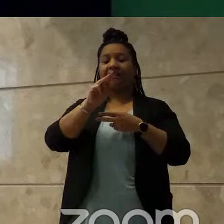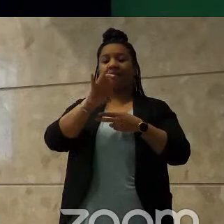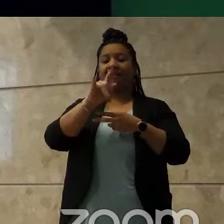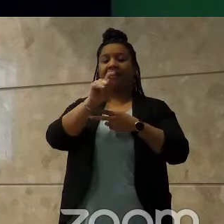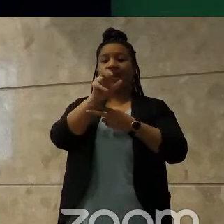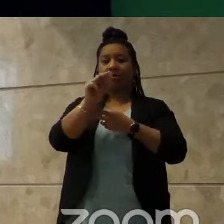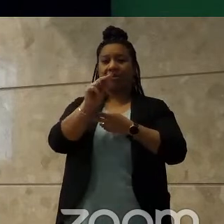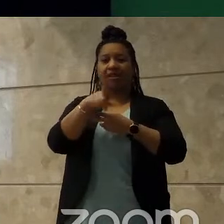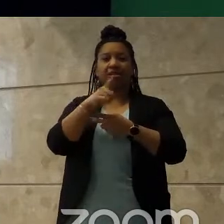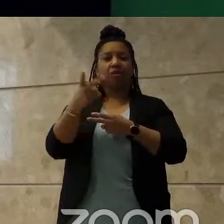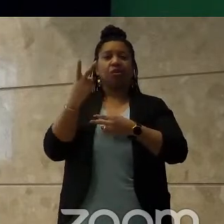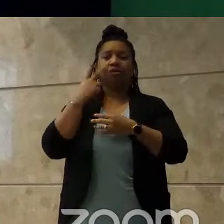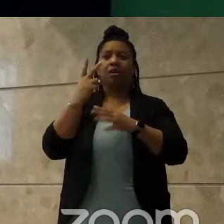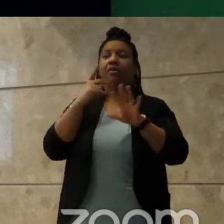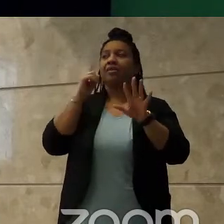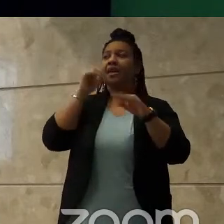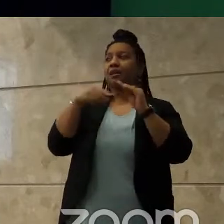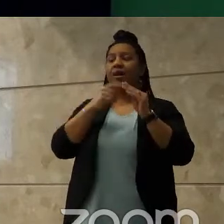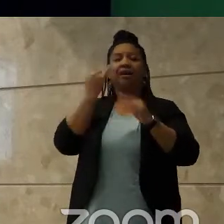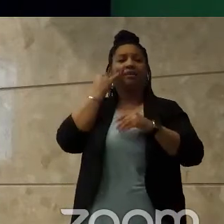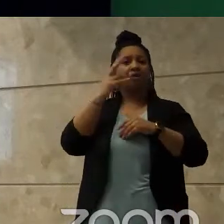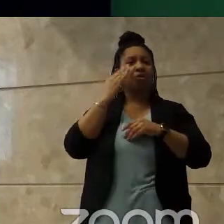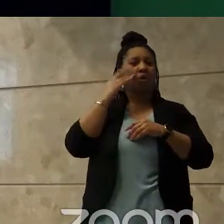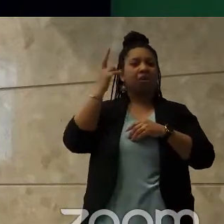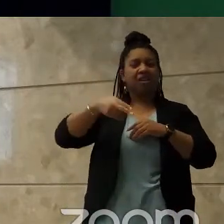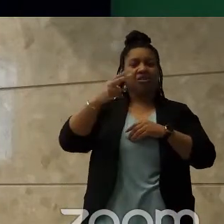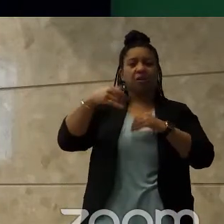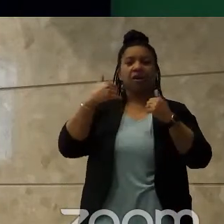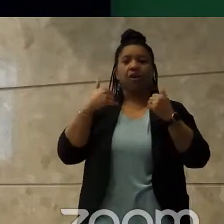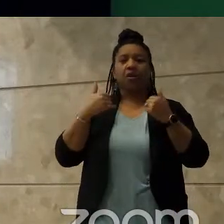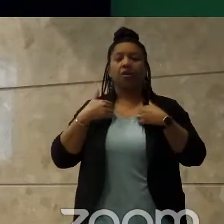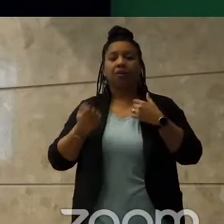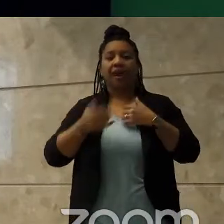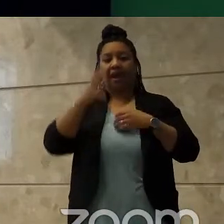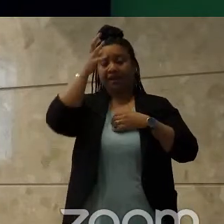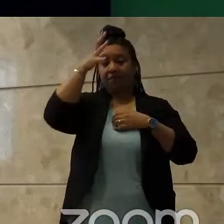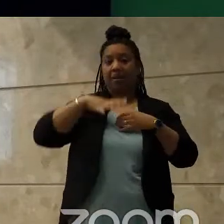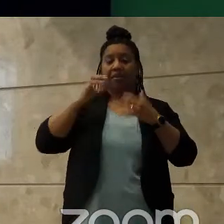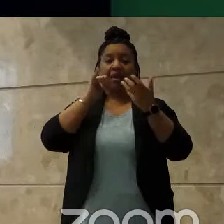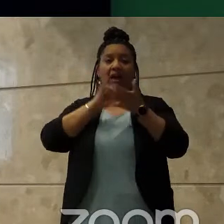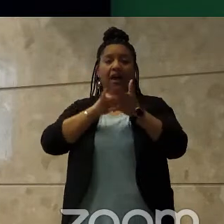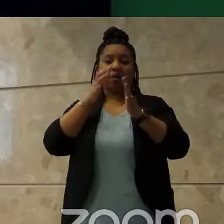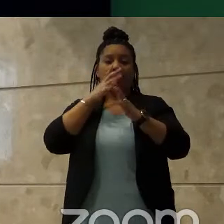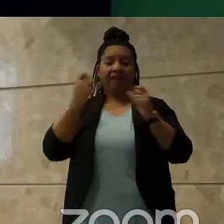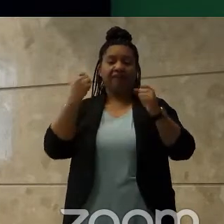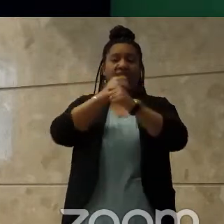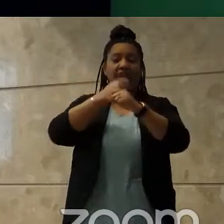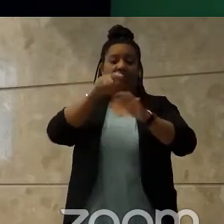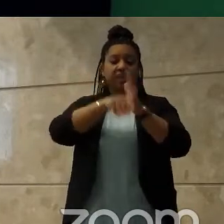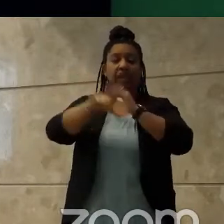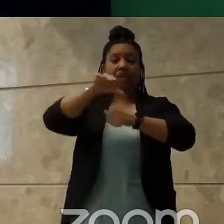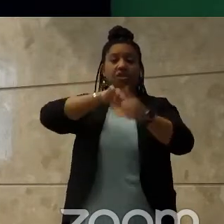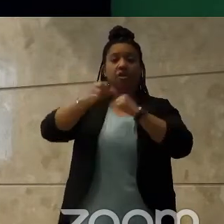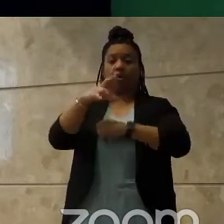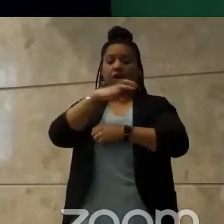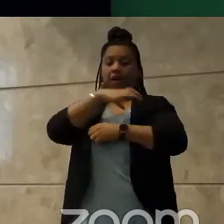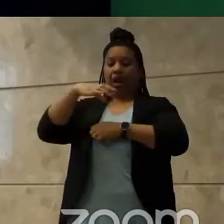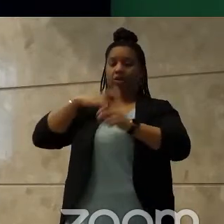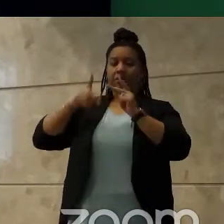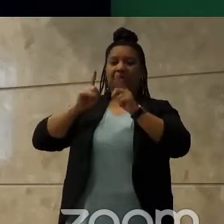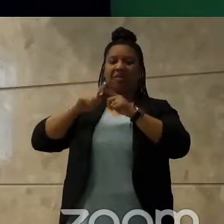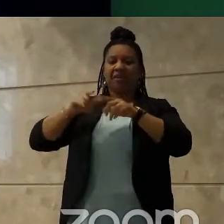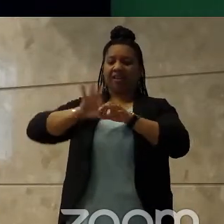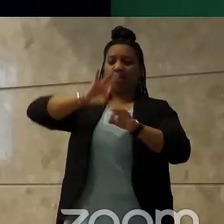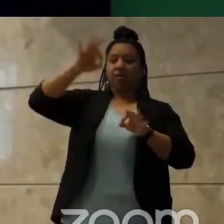saw, I mean, just think about it. If you know your history, we had forebears who would have duels and kill each other, right? Or Congress people who would use a cane and beat